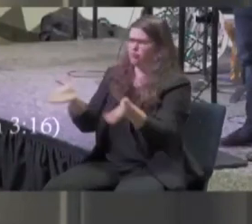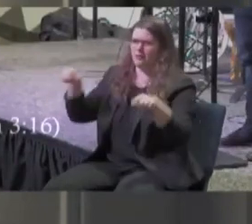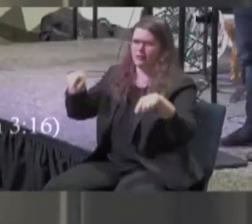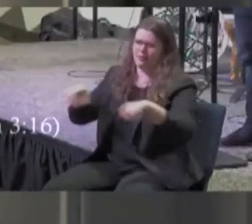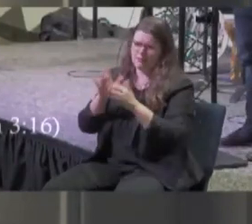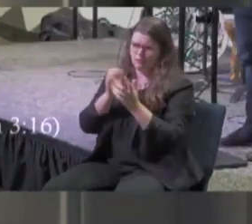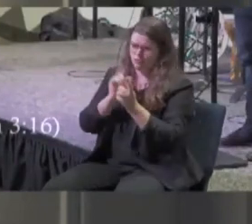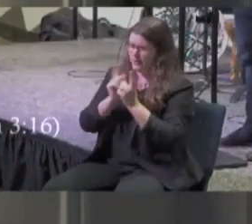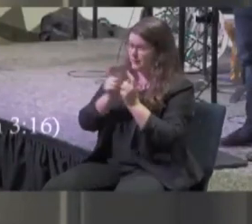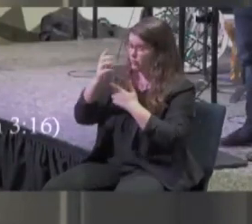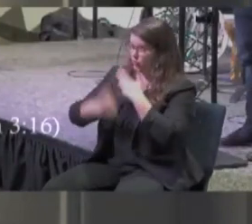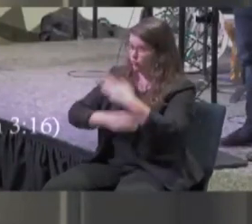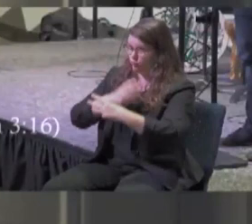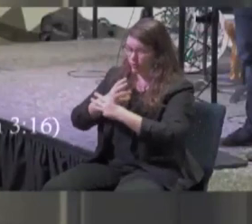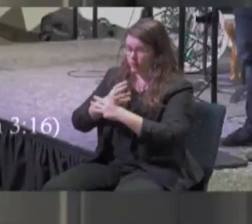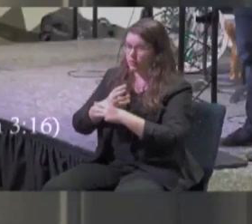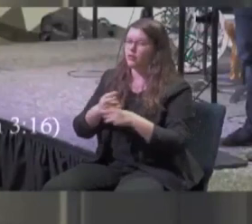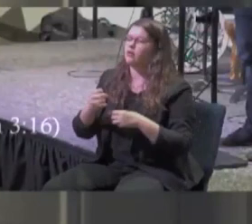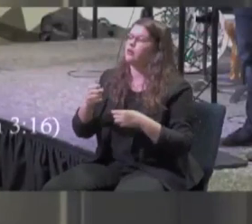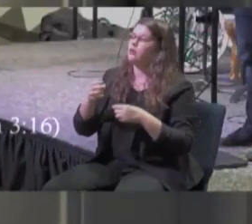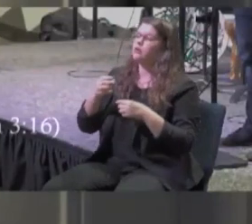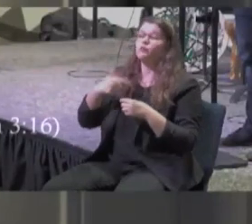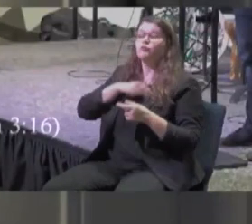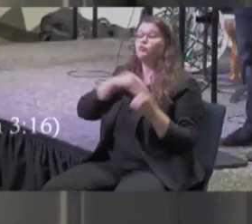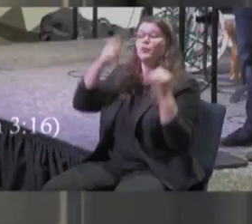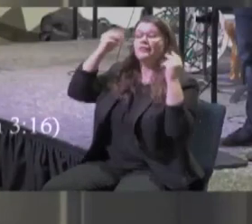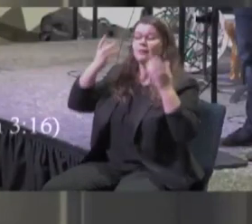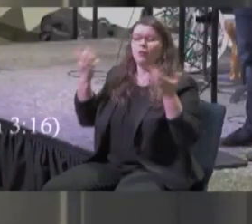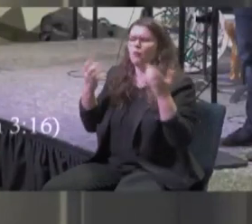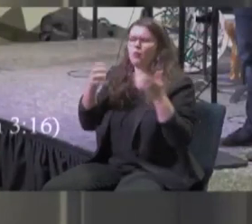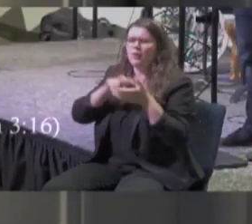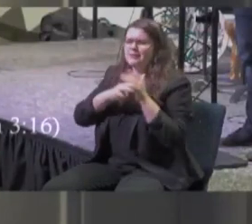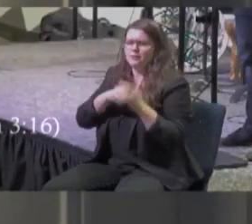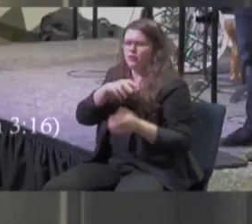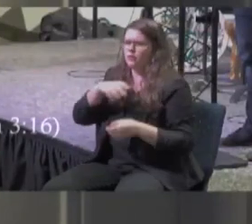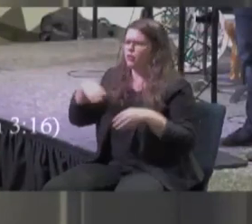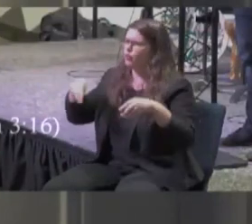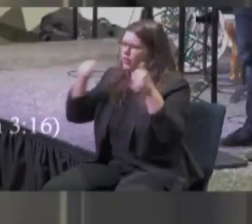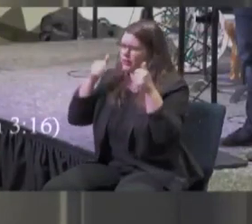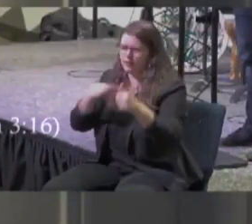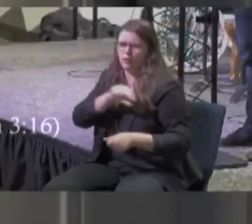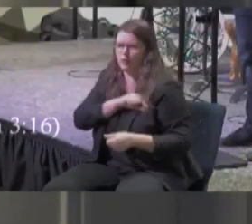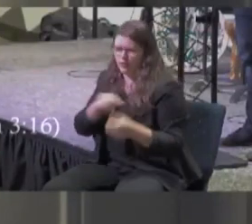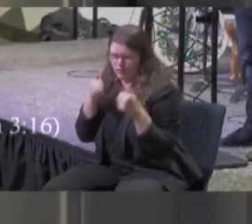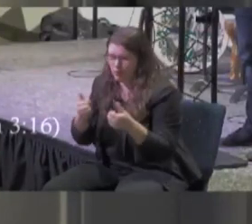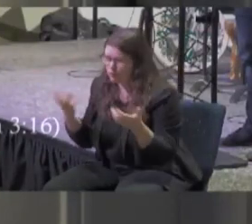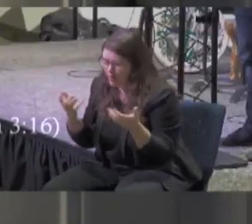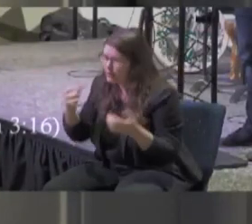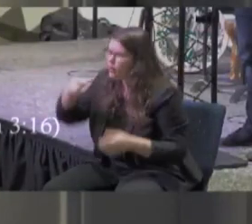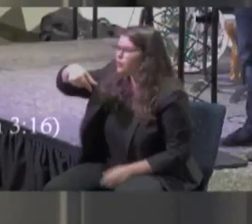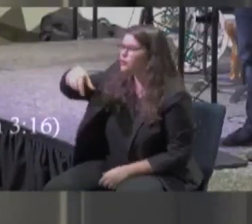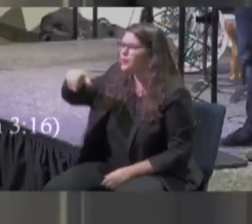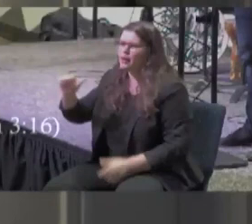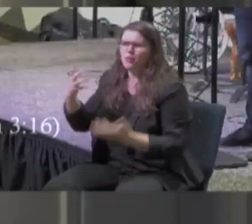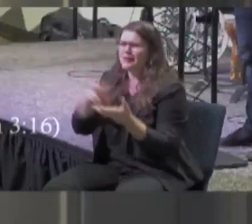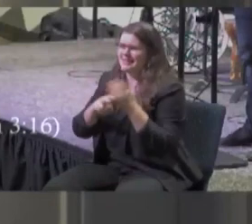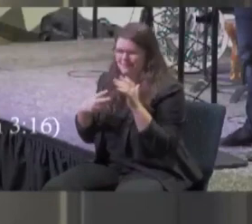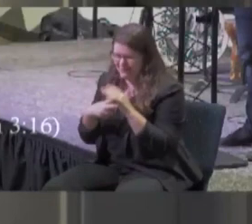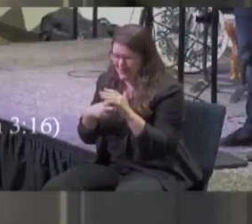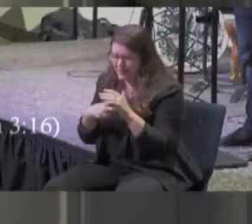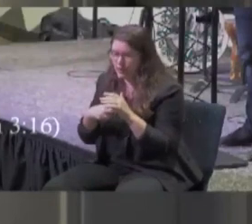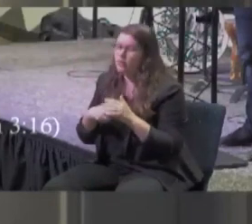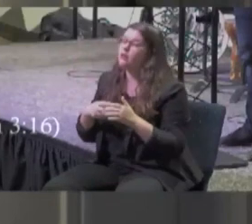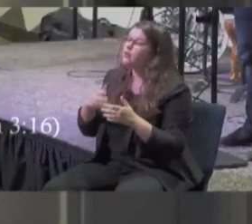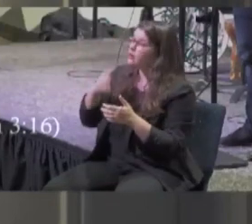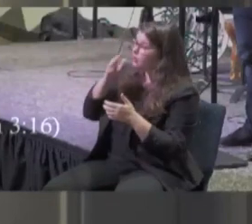translation quality assurance values, these may sometimes have a universal applicability if they are grounded in